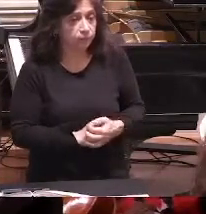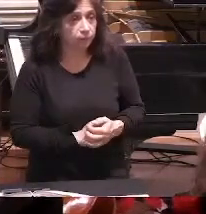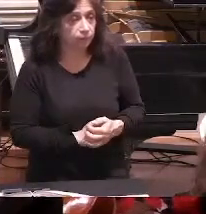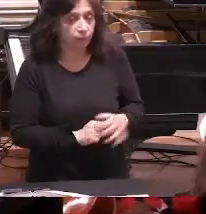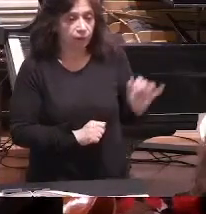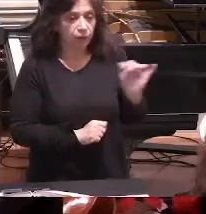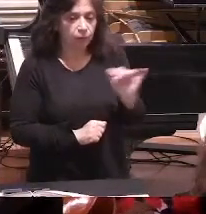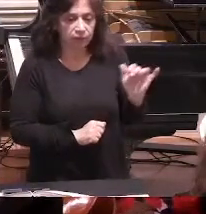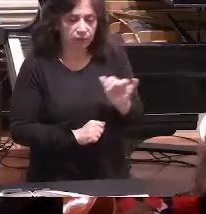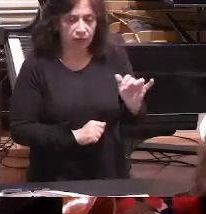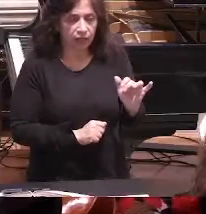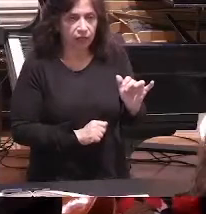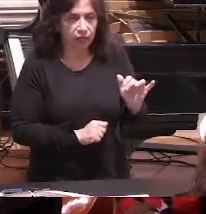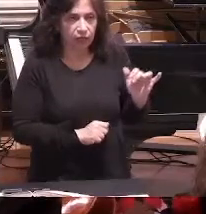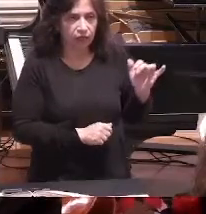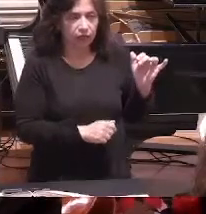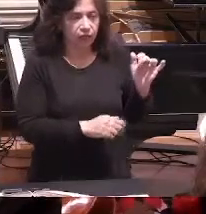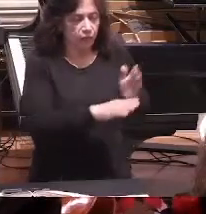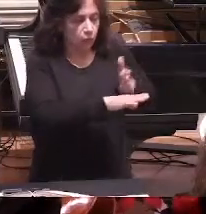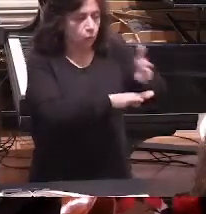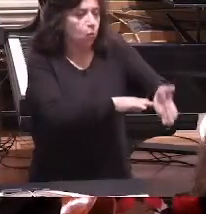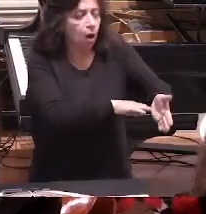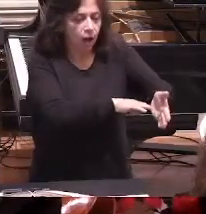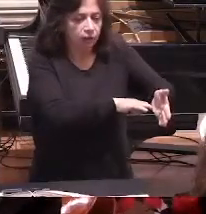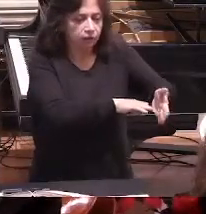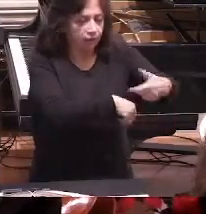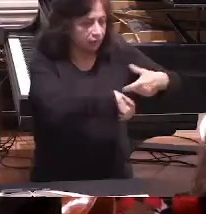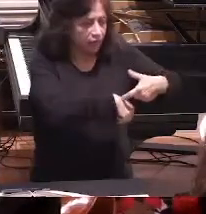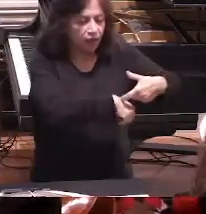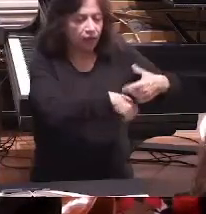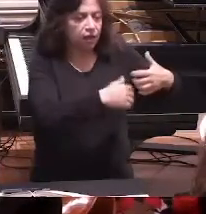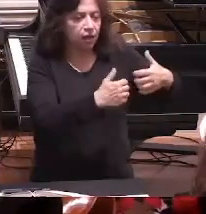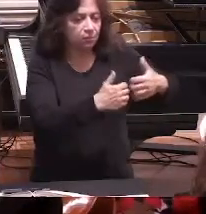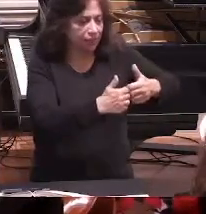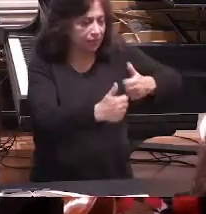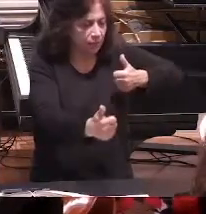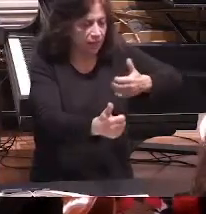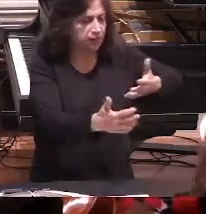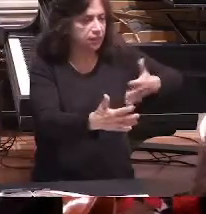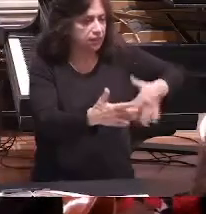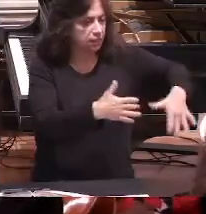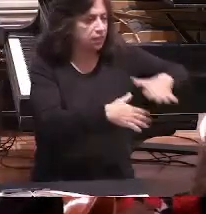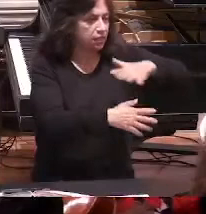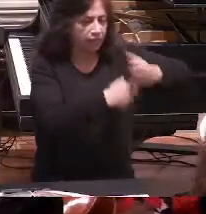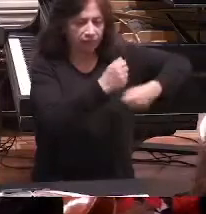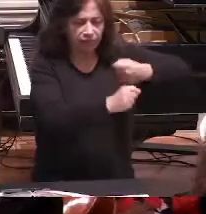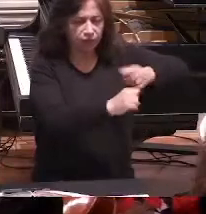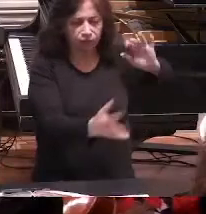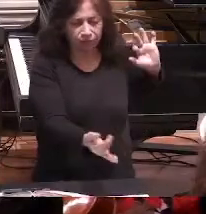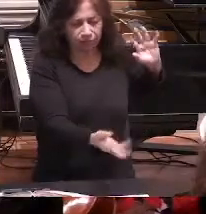It was as if they were crossing the plains of time and space and